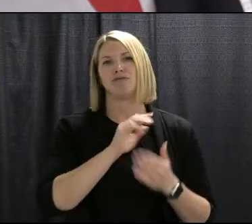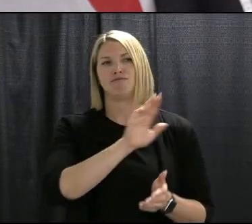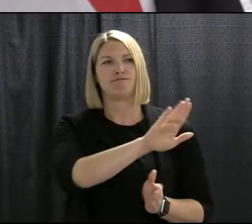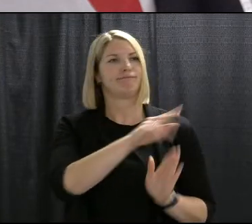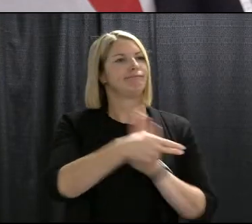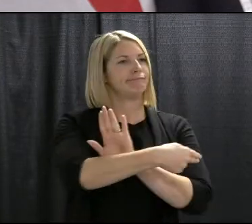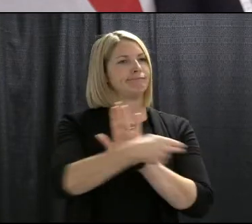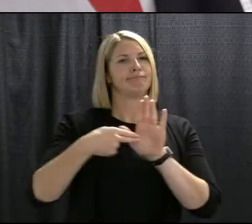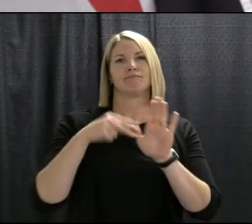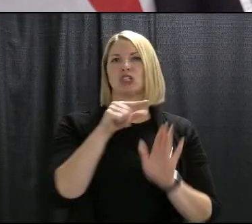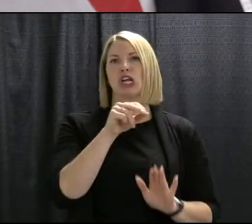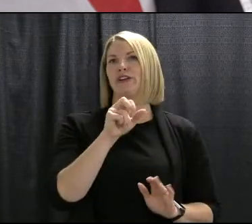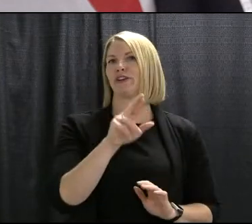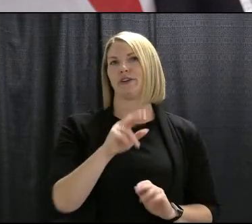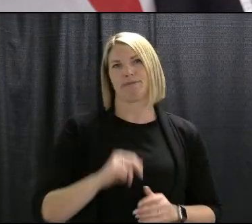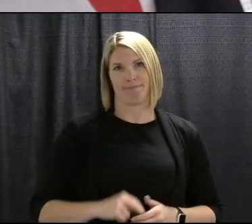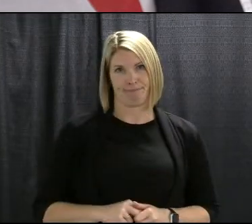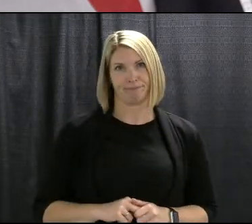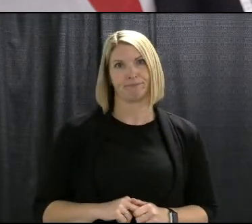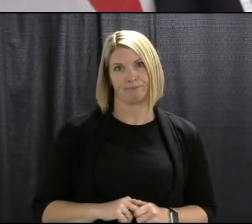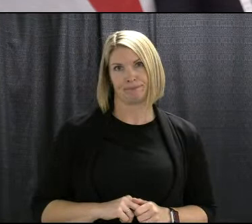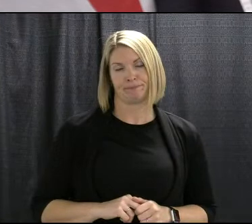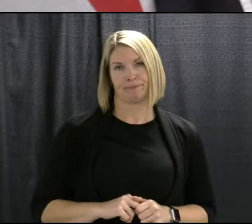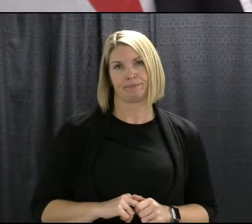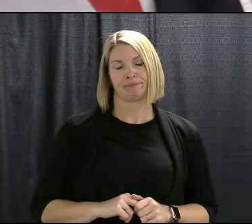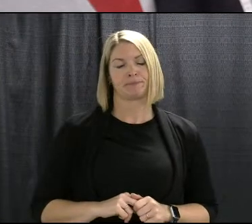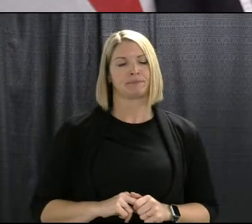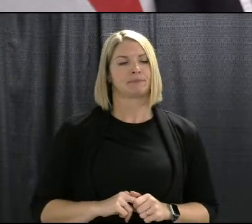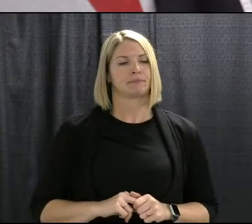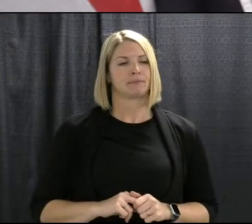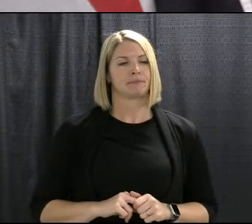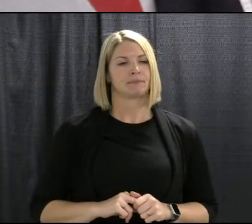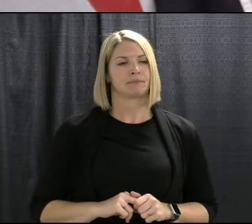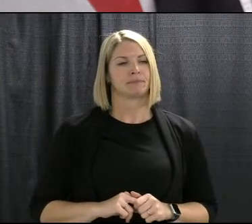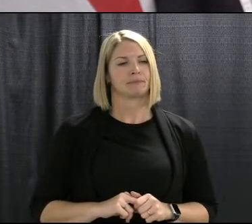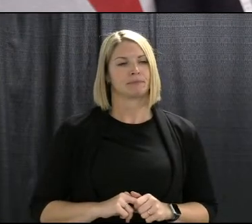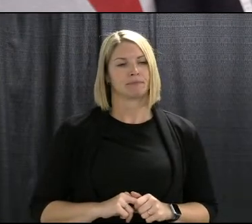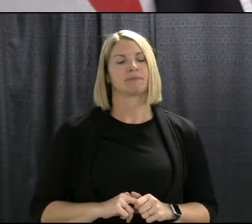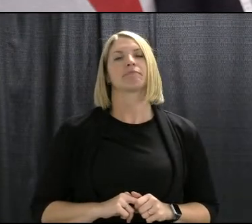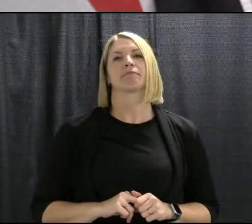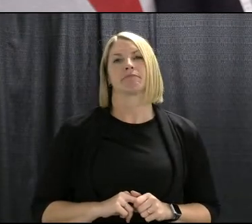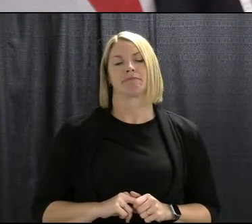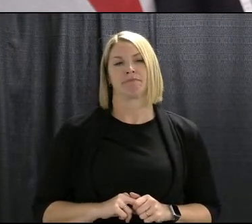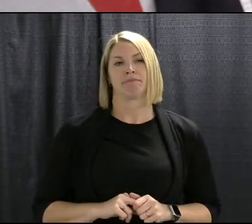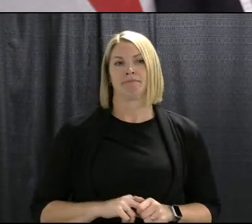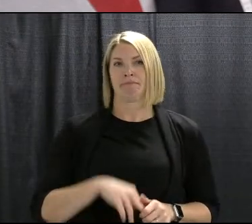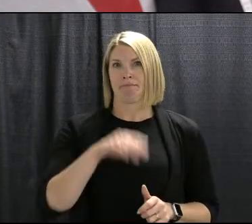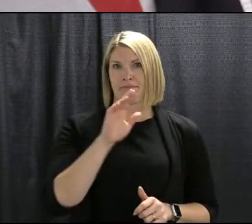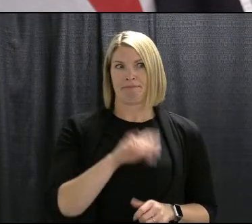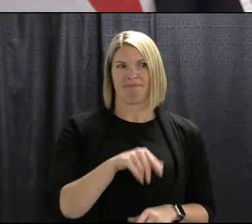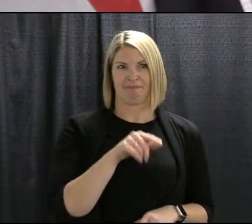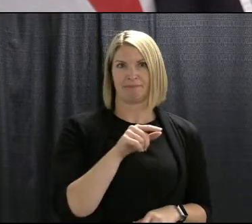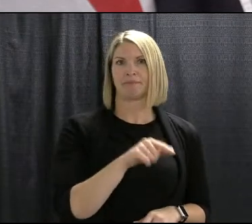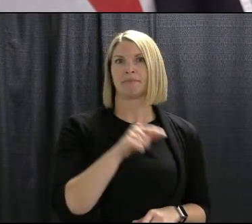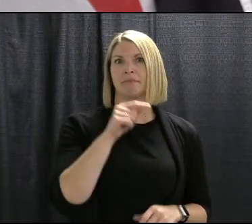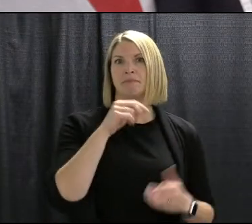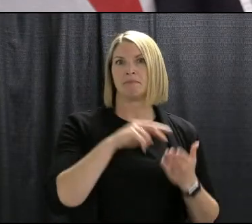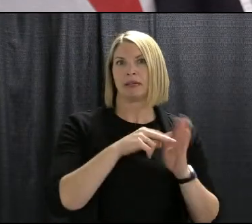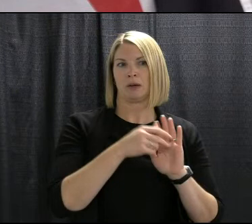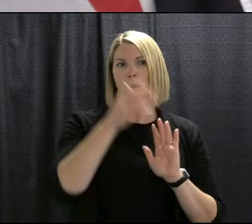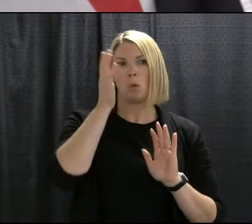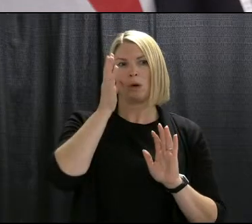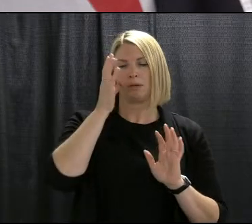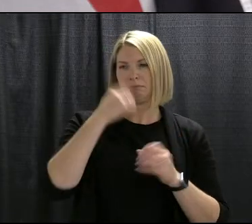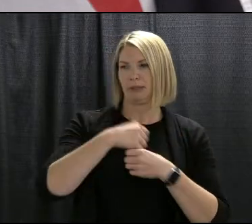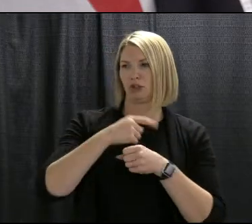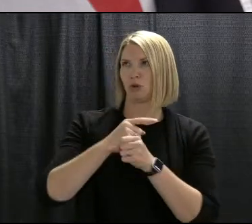the employees. This means we will take the practices that guide our job evaluation